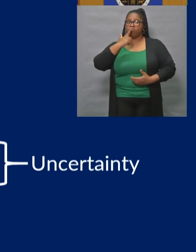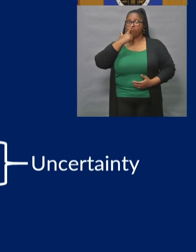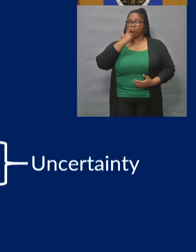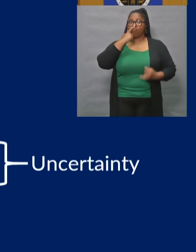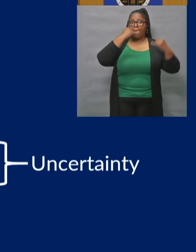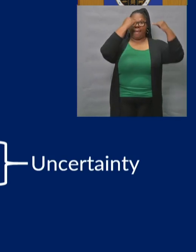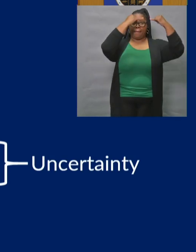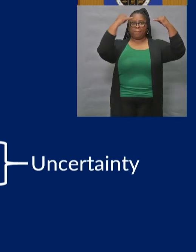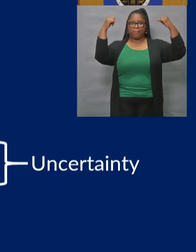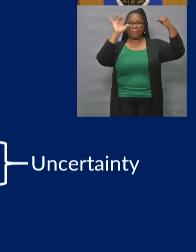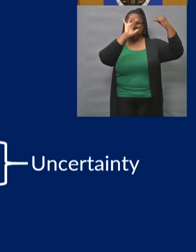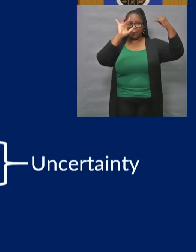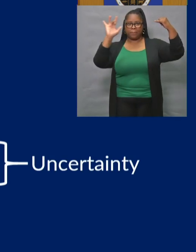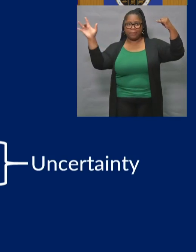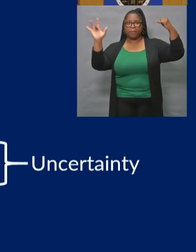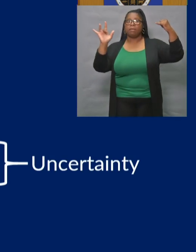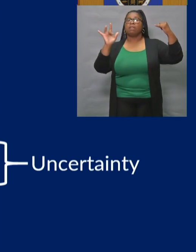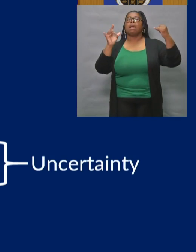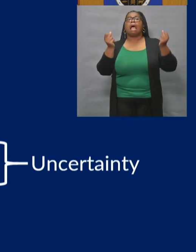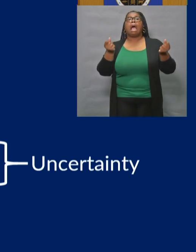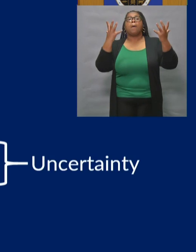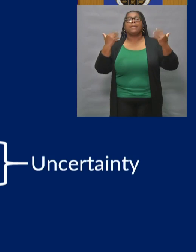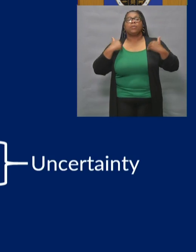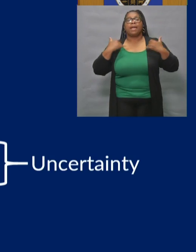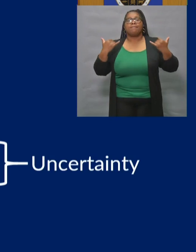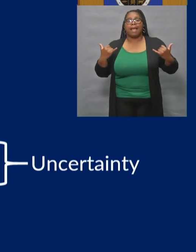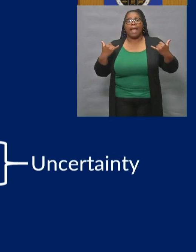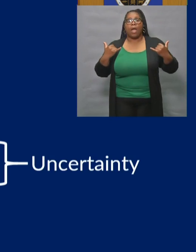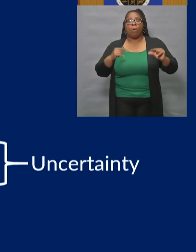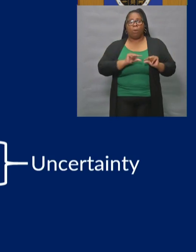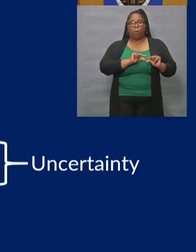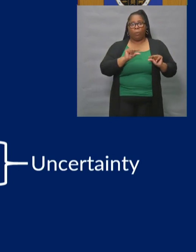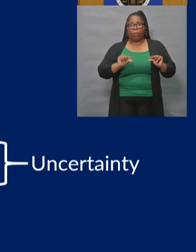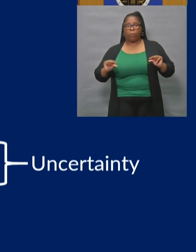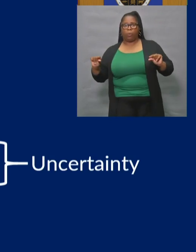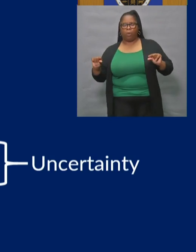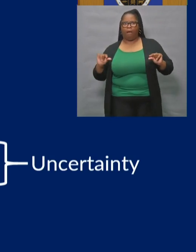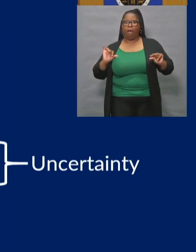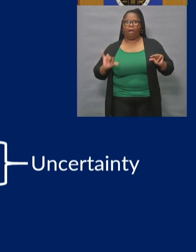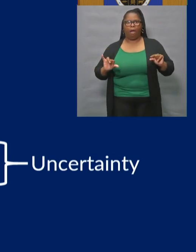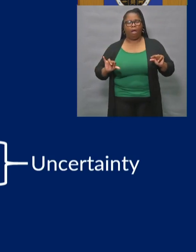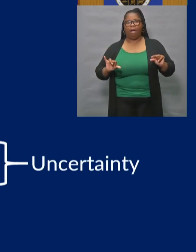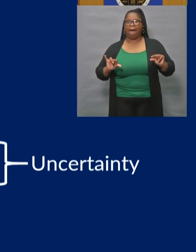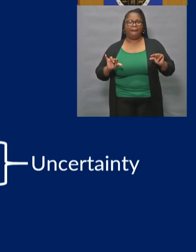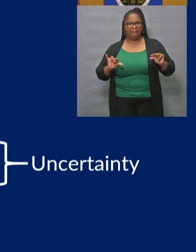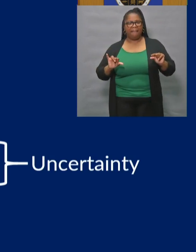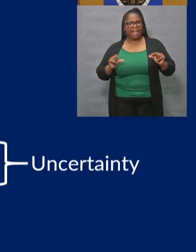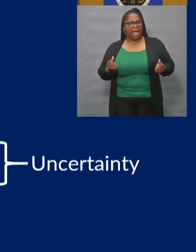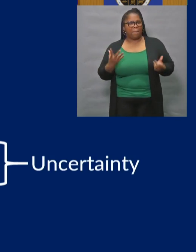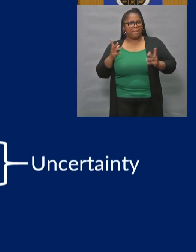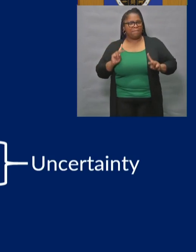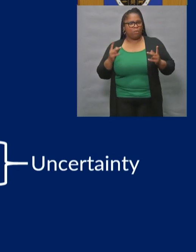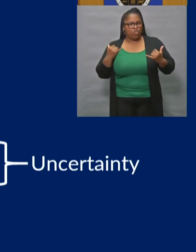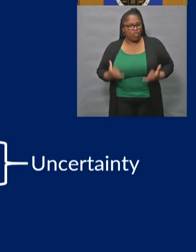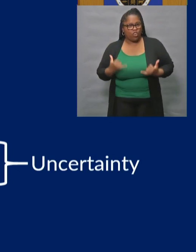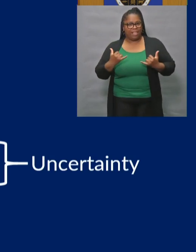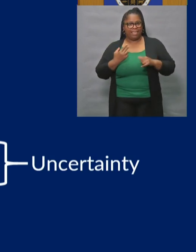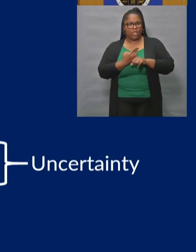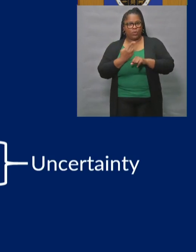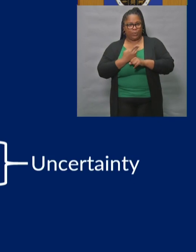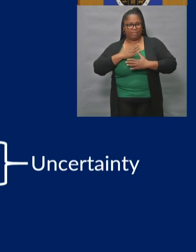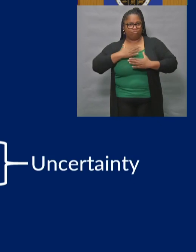who require mechanical ventilation across the county, with the red band solidly below the dotted red line on the slide.